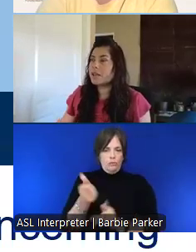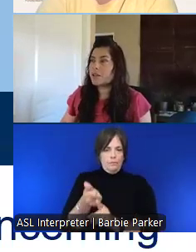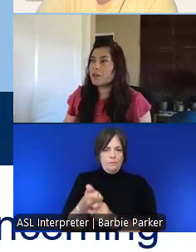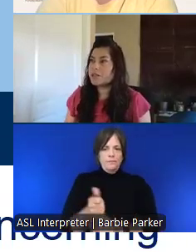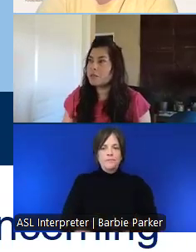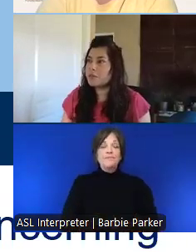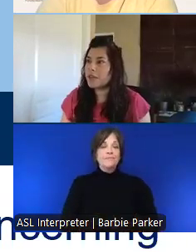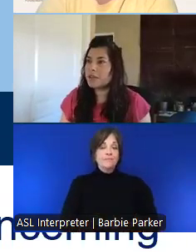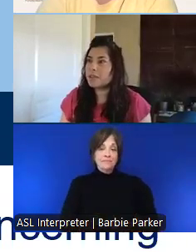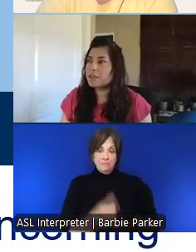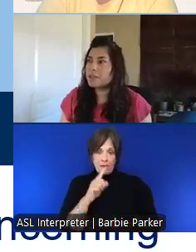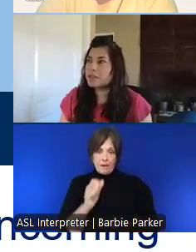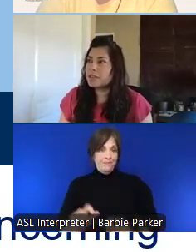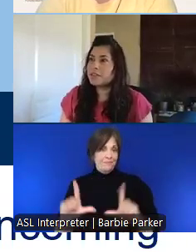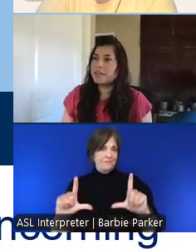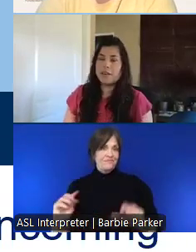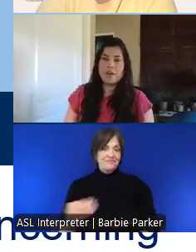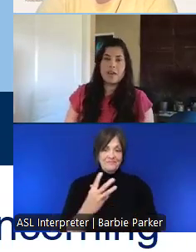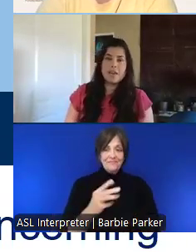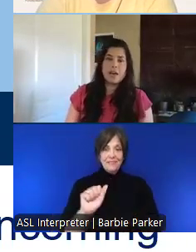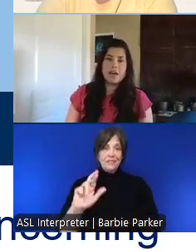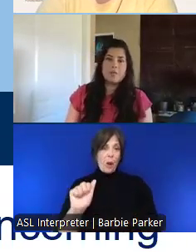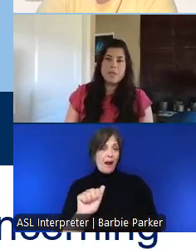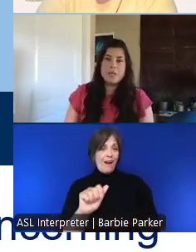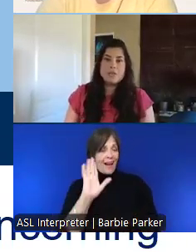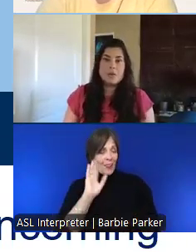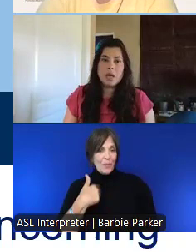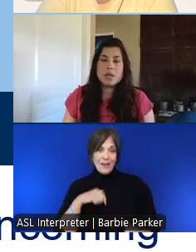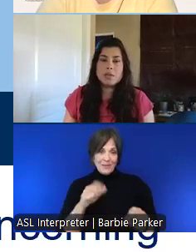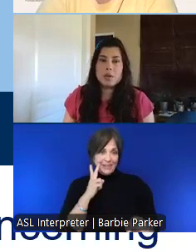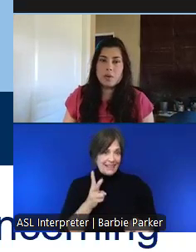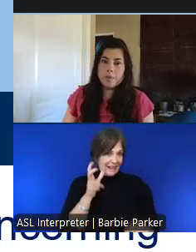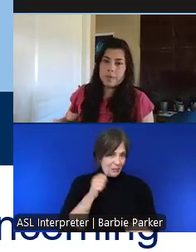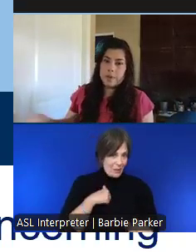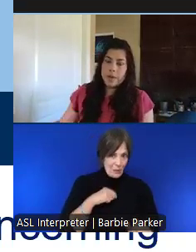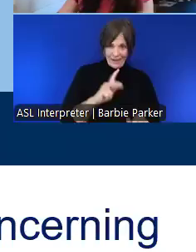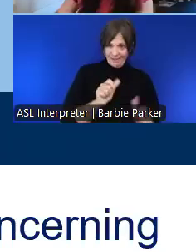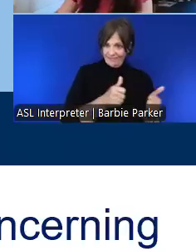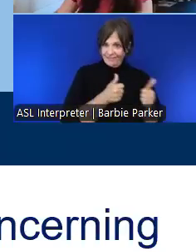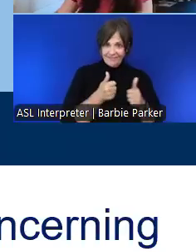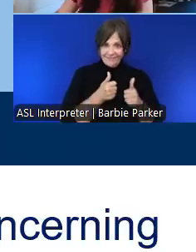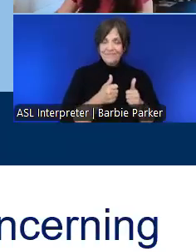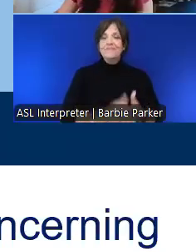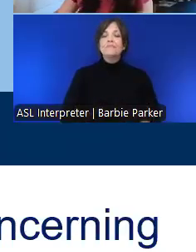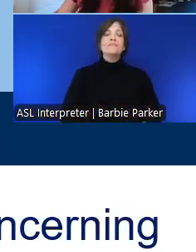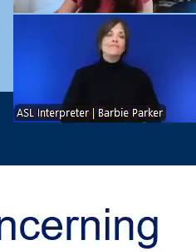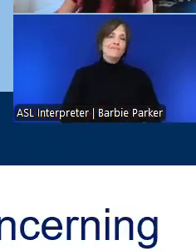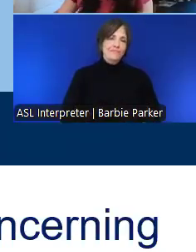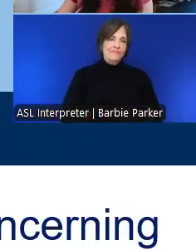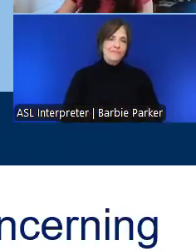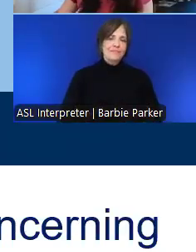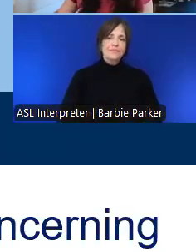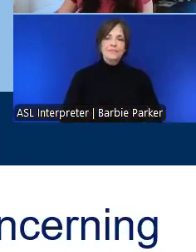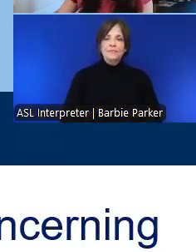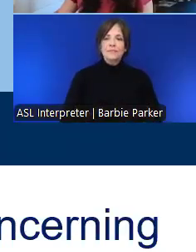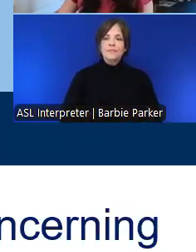Hi, everybody. Can you hear and see me okay? Okay. So a little bit about me.